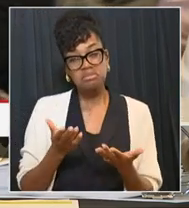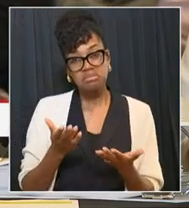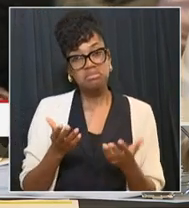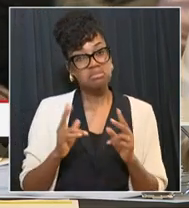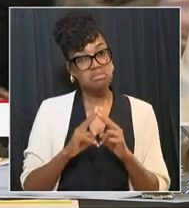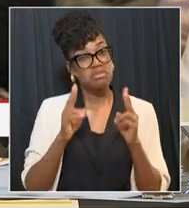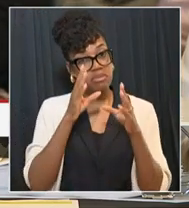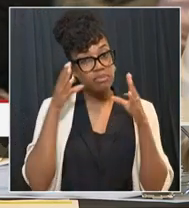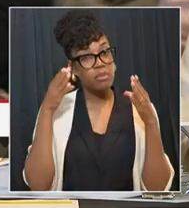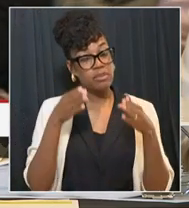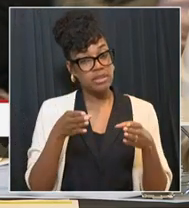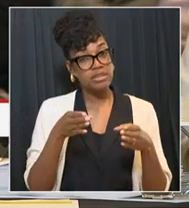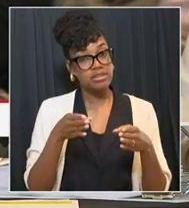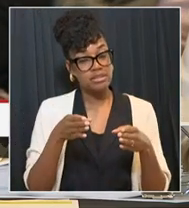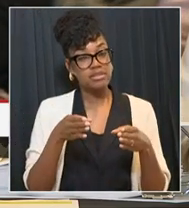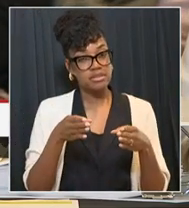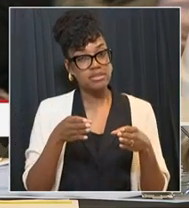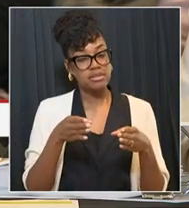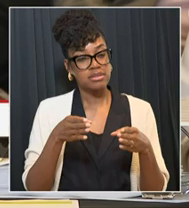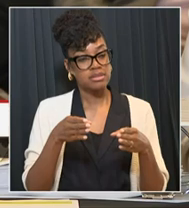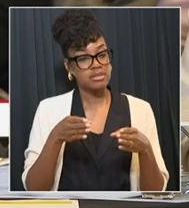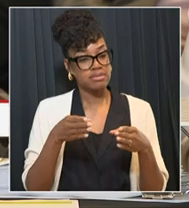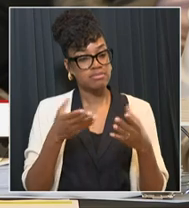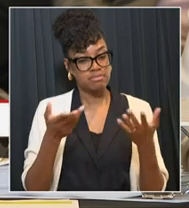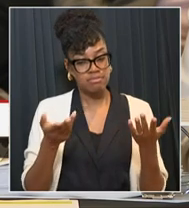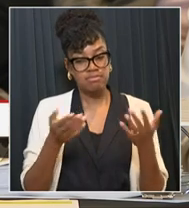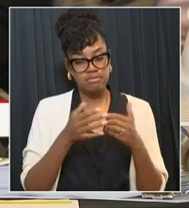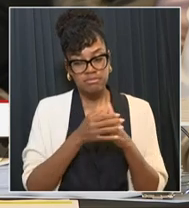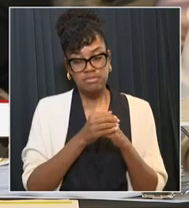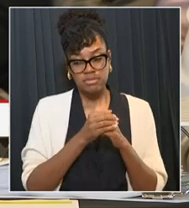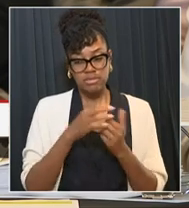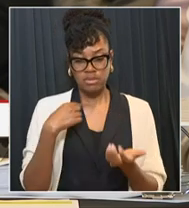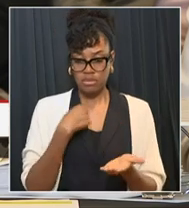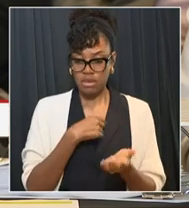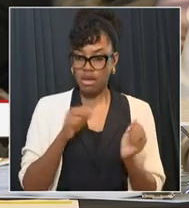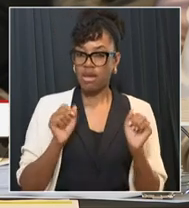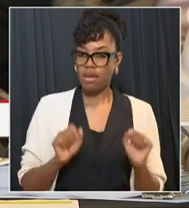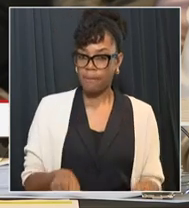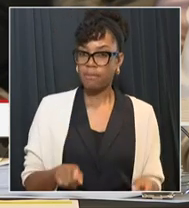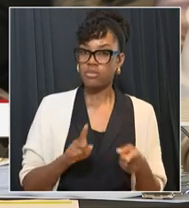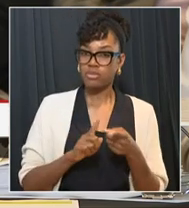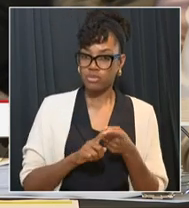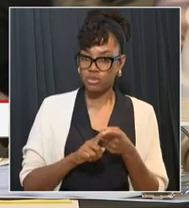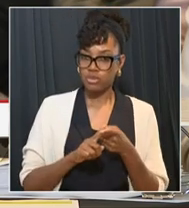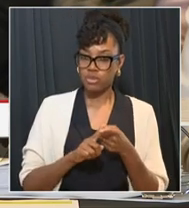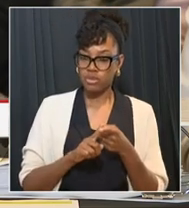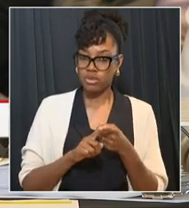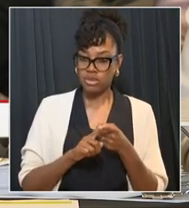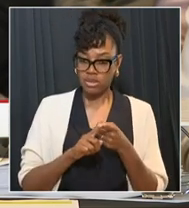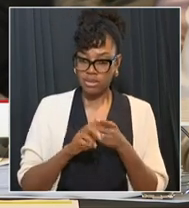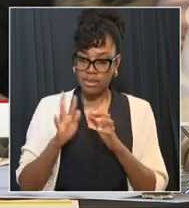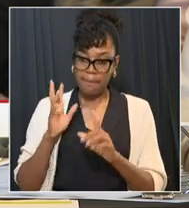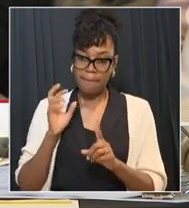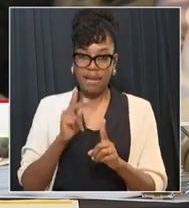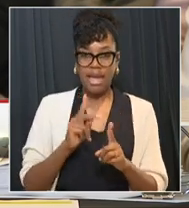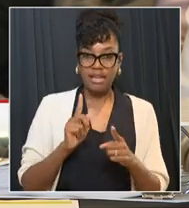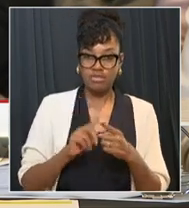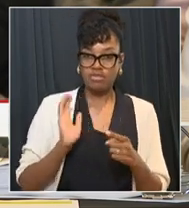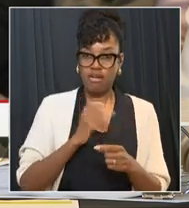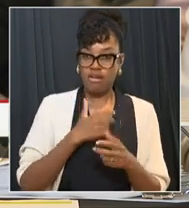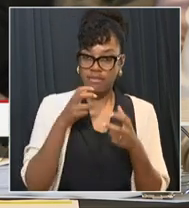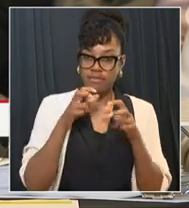very focused on the fact that we were able to get back to our HPTF investment of